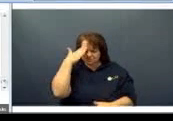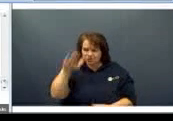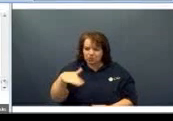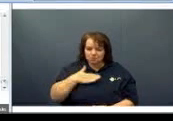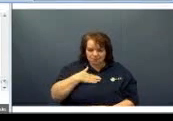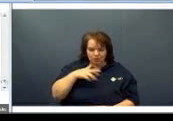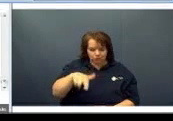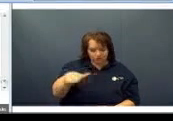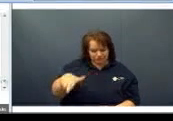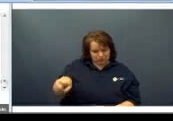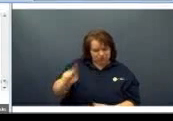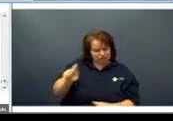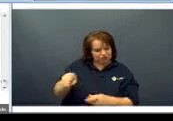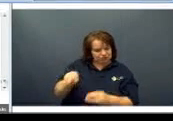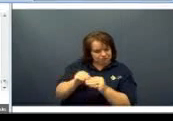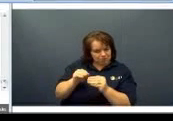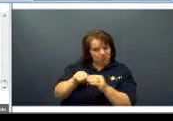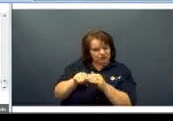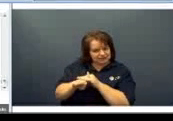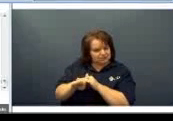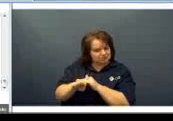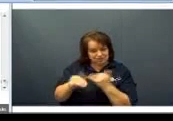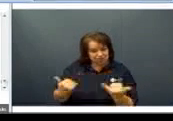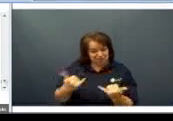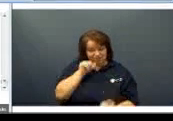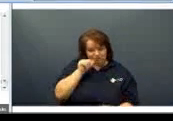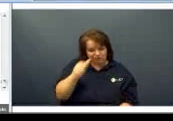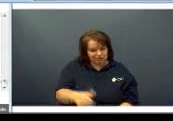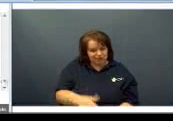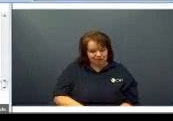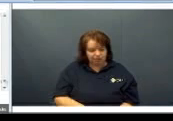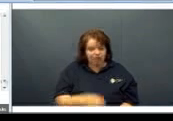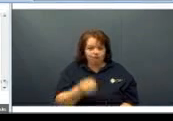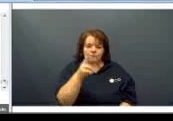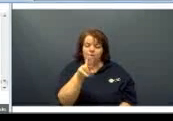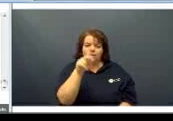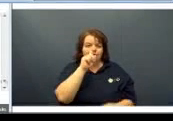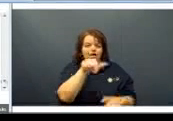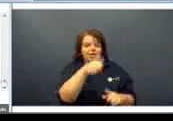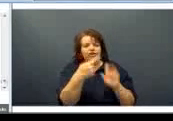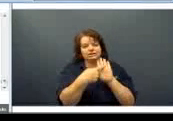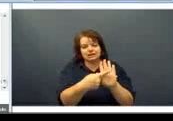say, my restroom really should be accessible, and it's not.